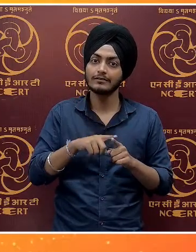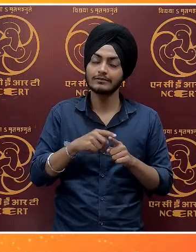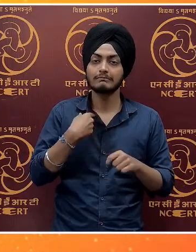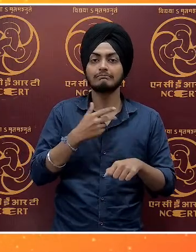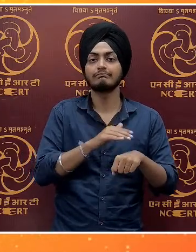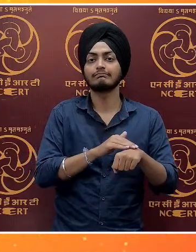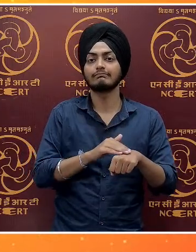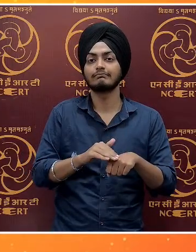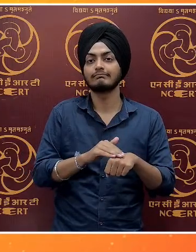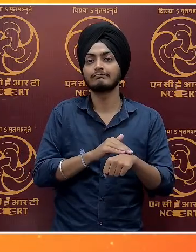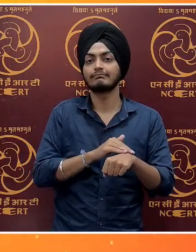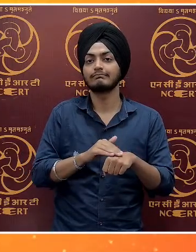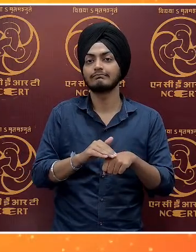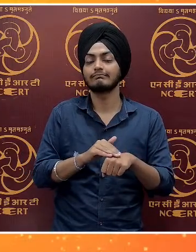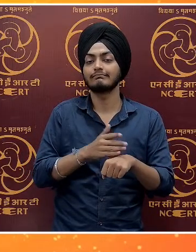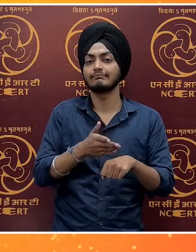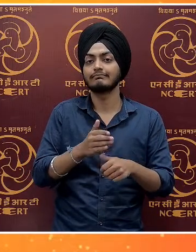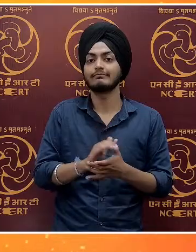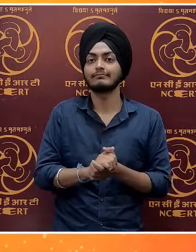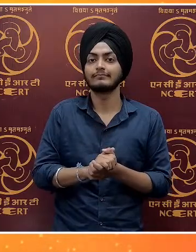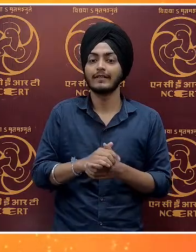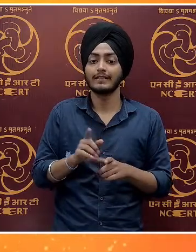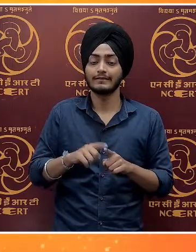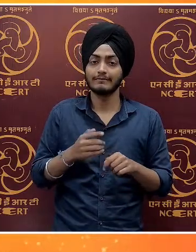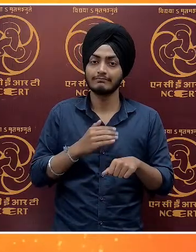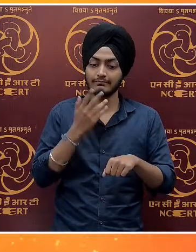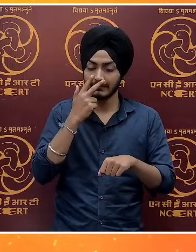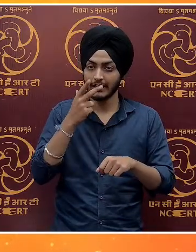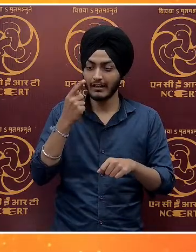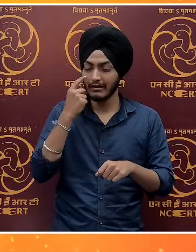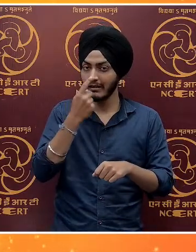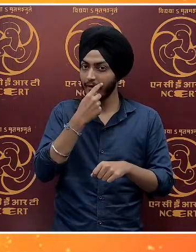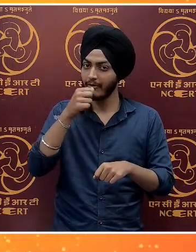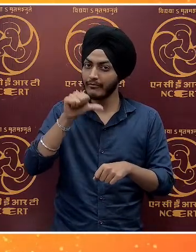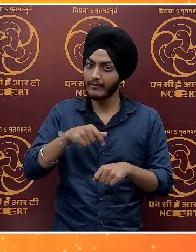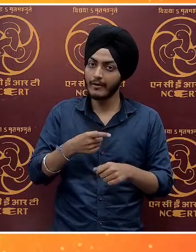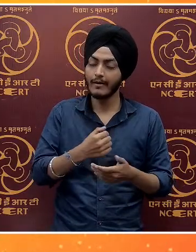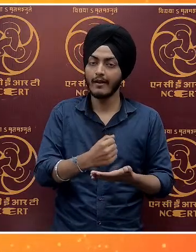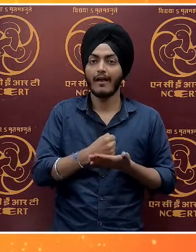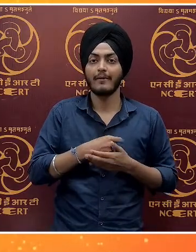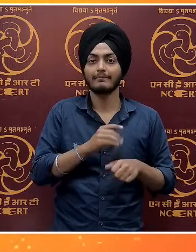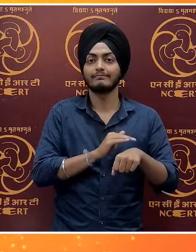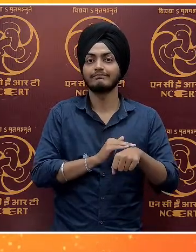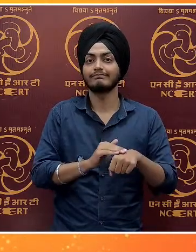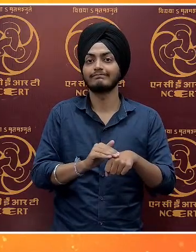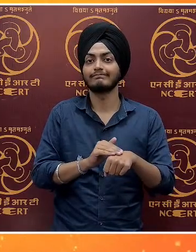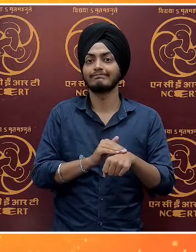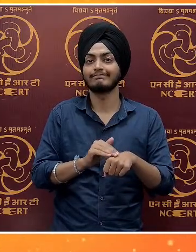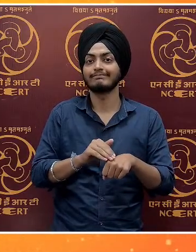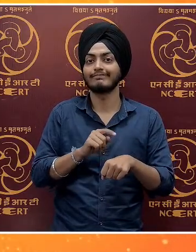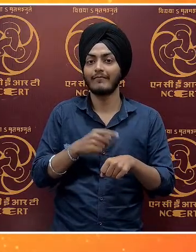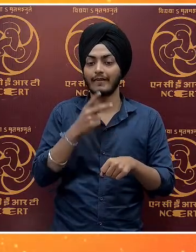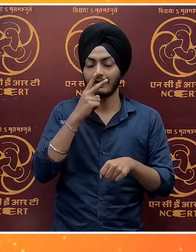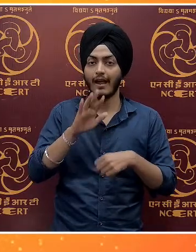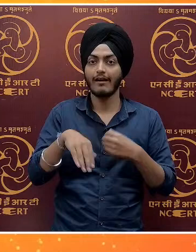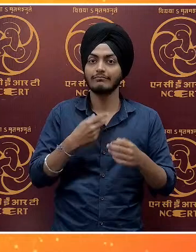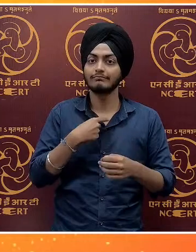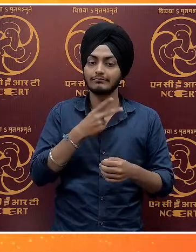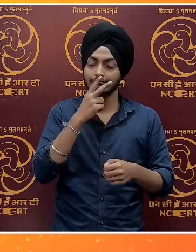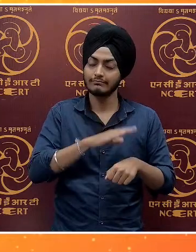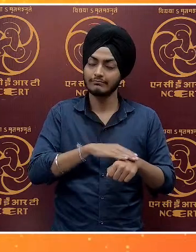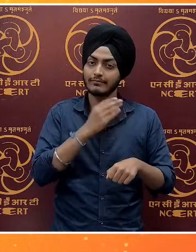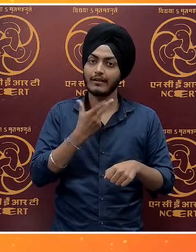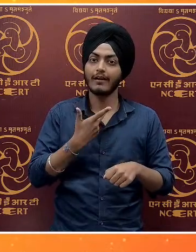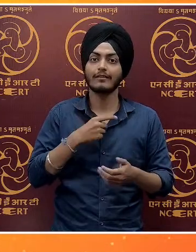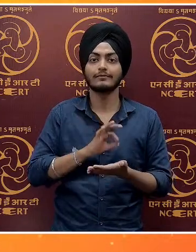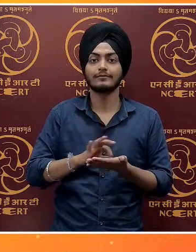which prefer Brailles and they cannot see, they use Braille to read. That's and write. Great.